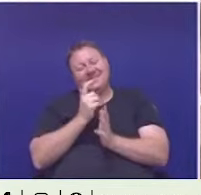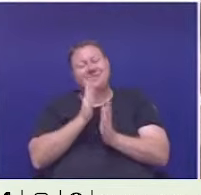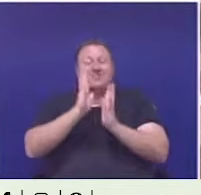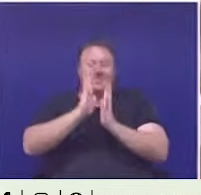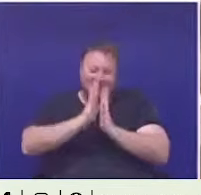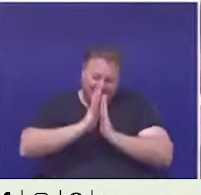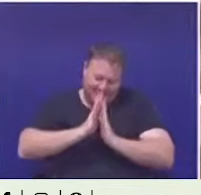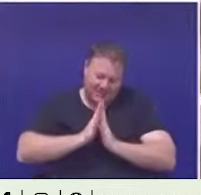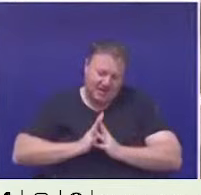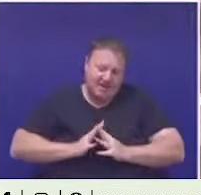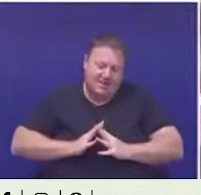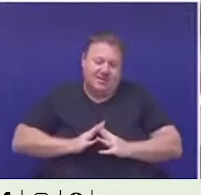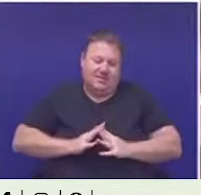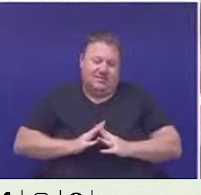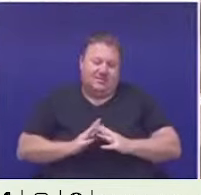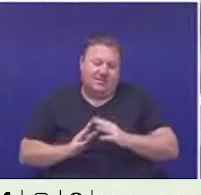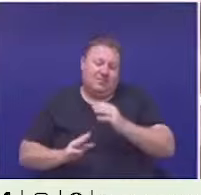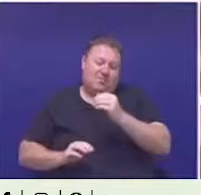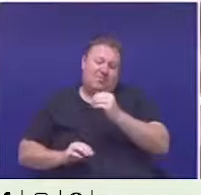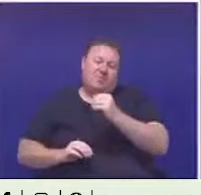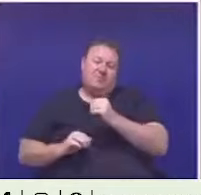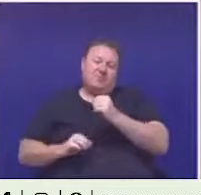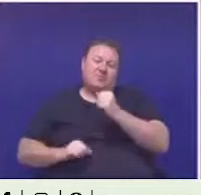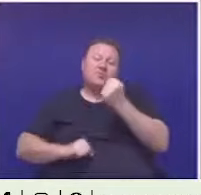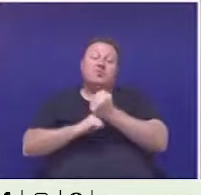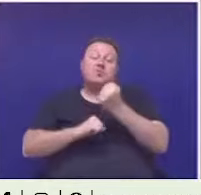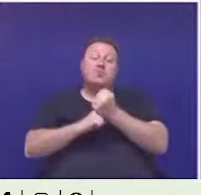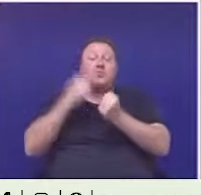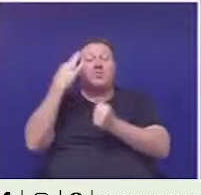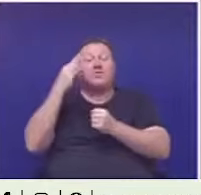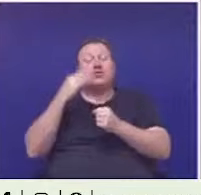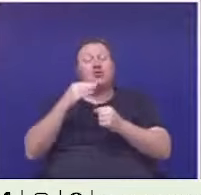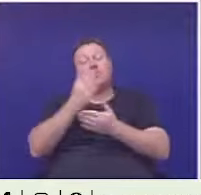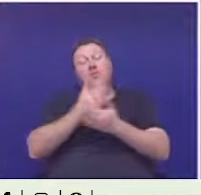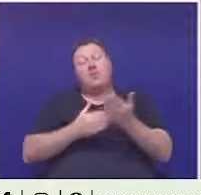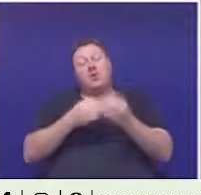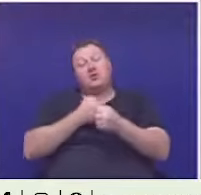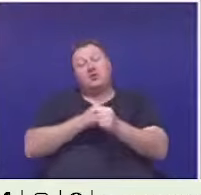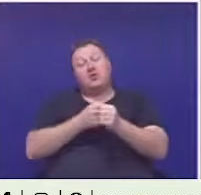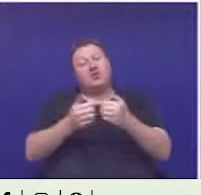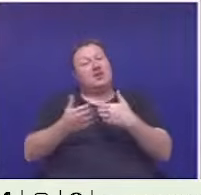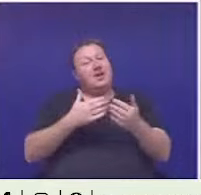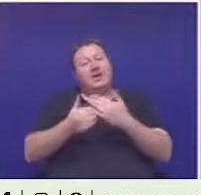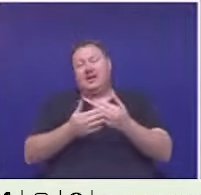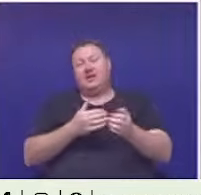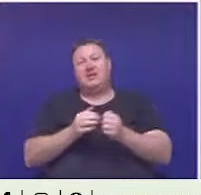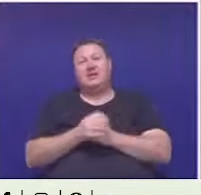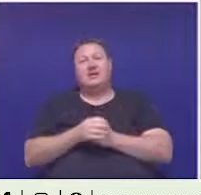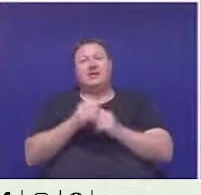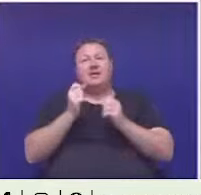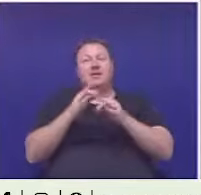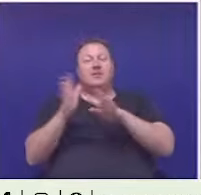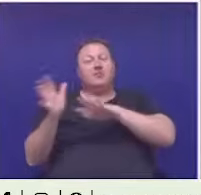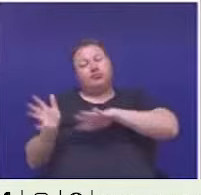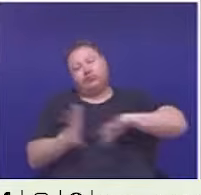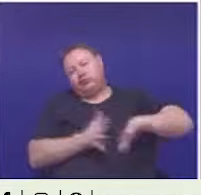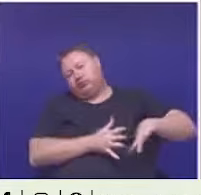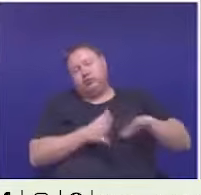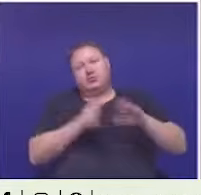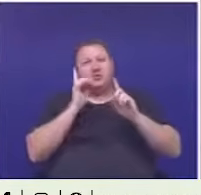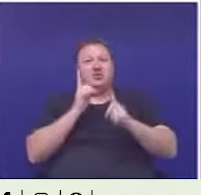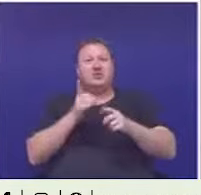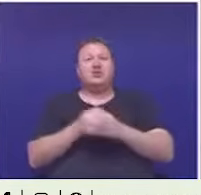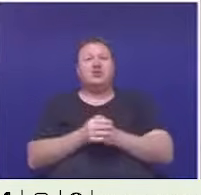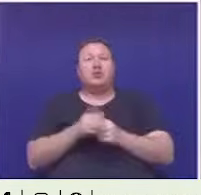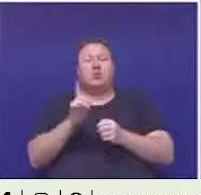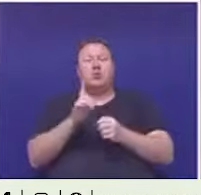So professional support is an integral part of any strategy, because if you leave out the educator behind, essentially